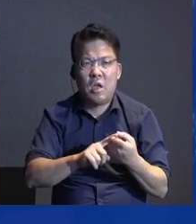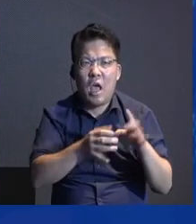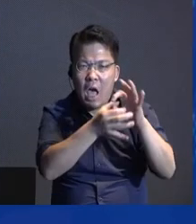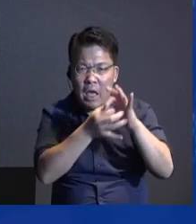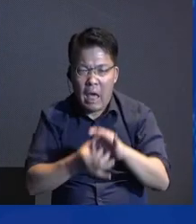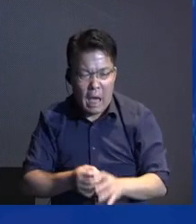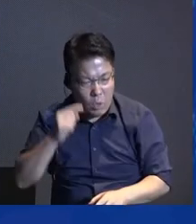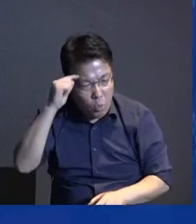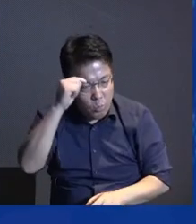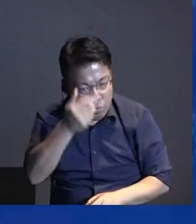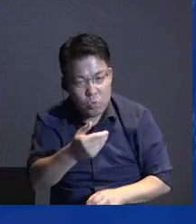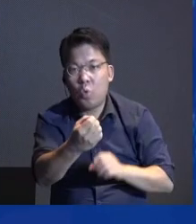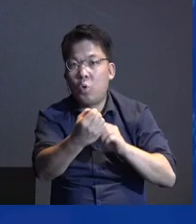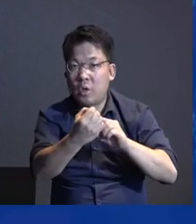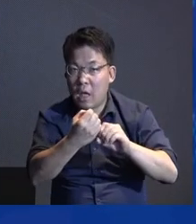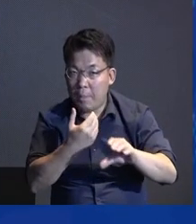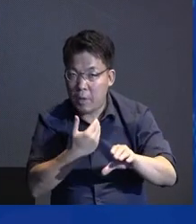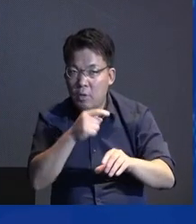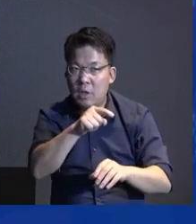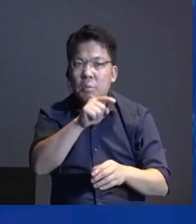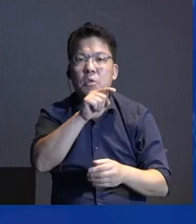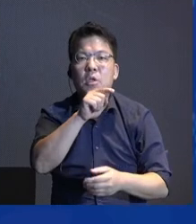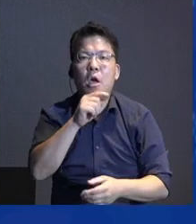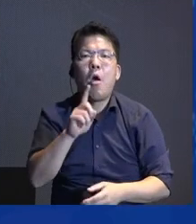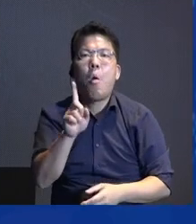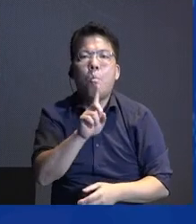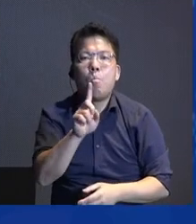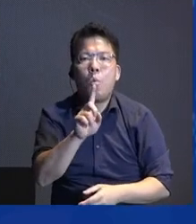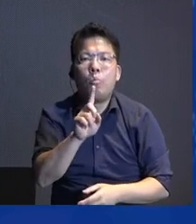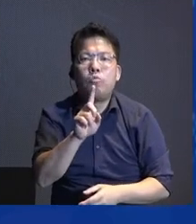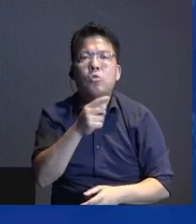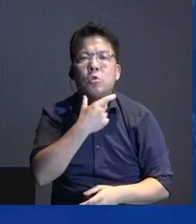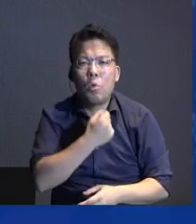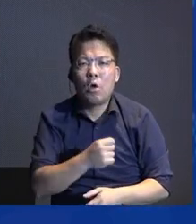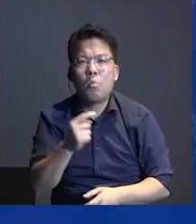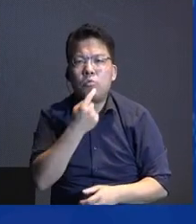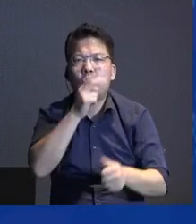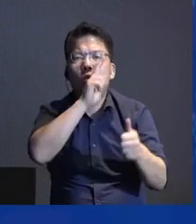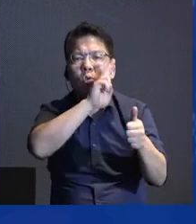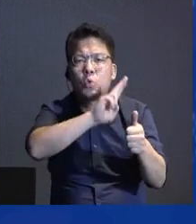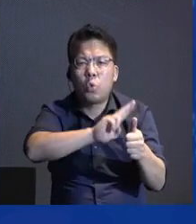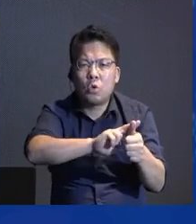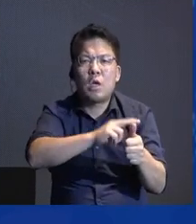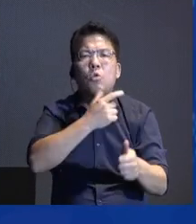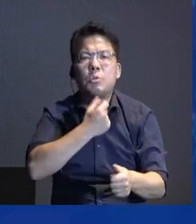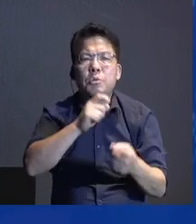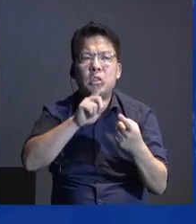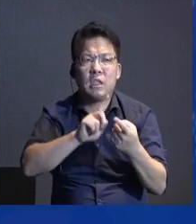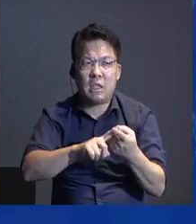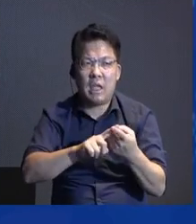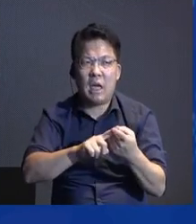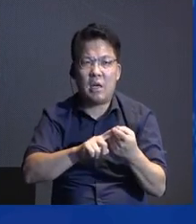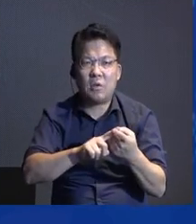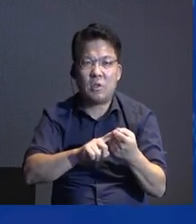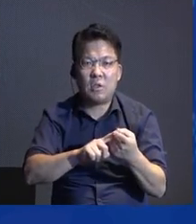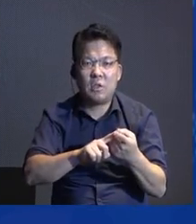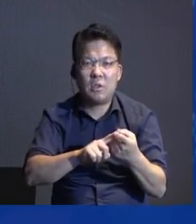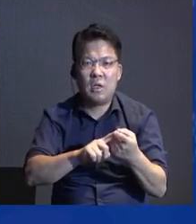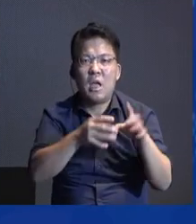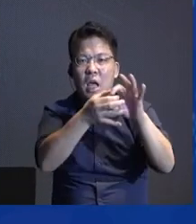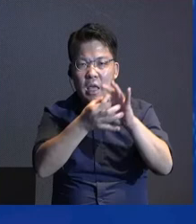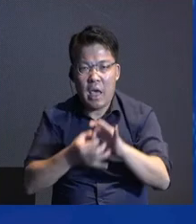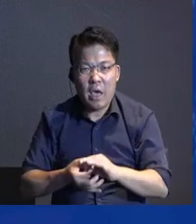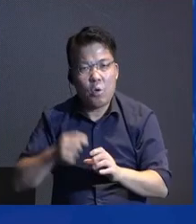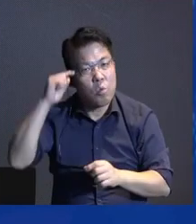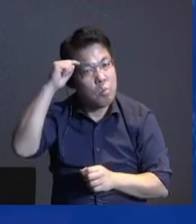What we're going to play back now is what happened this summer. She is 80 years old and